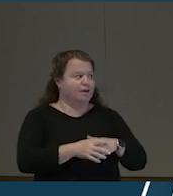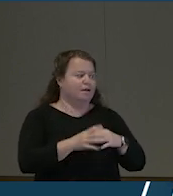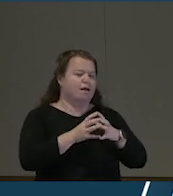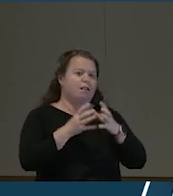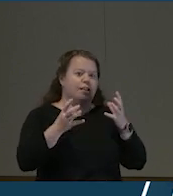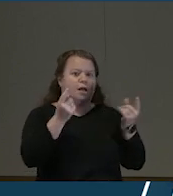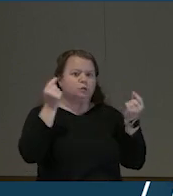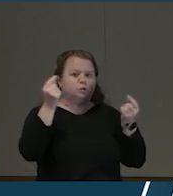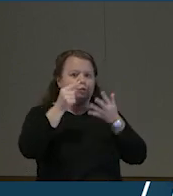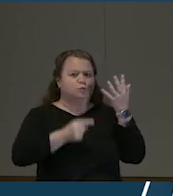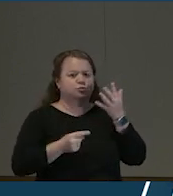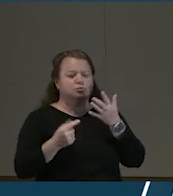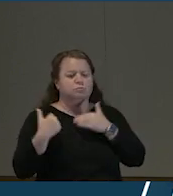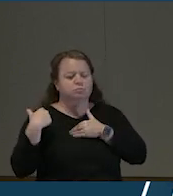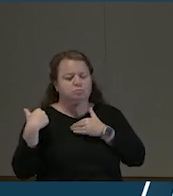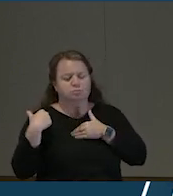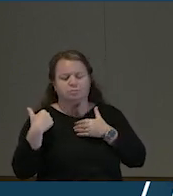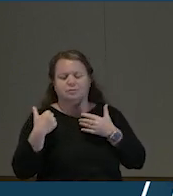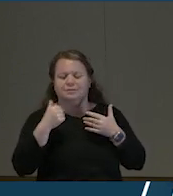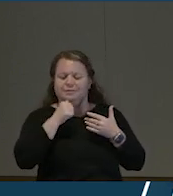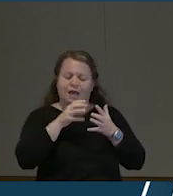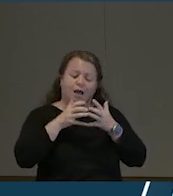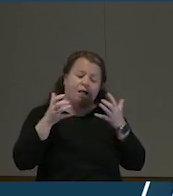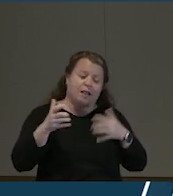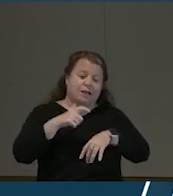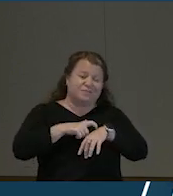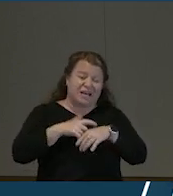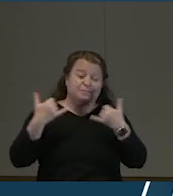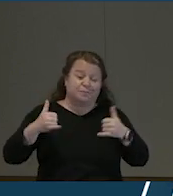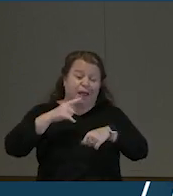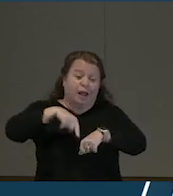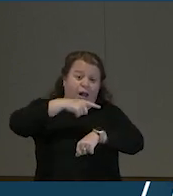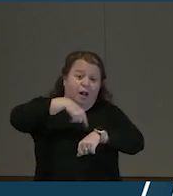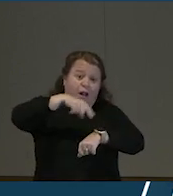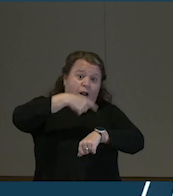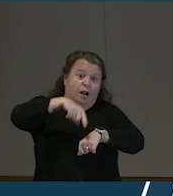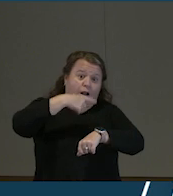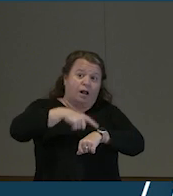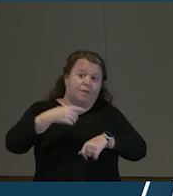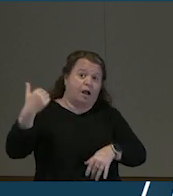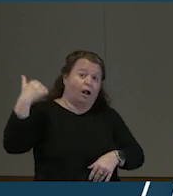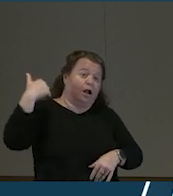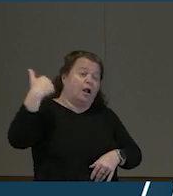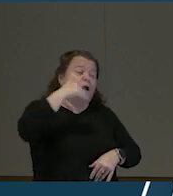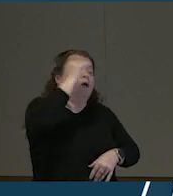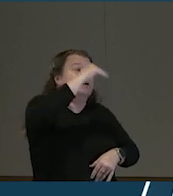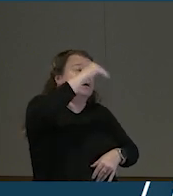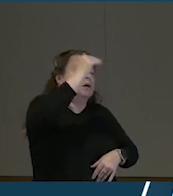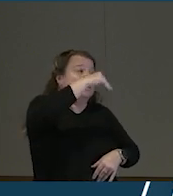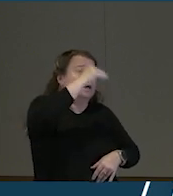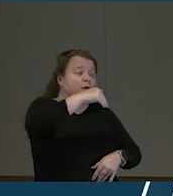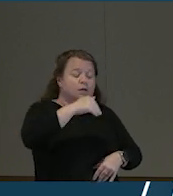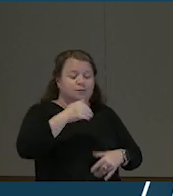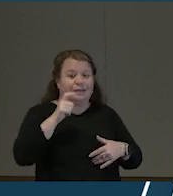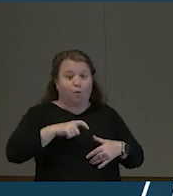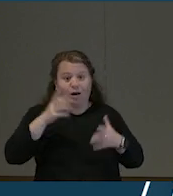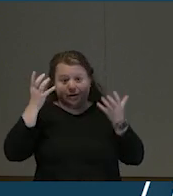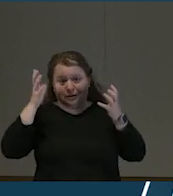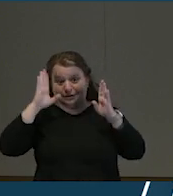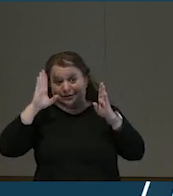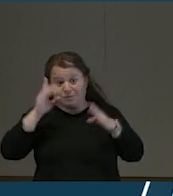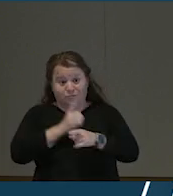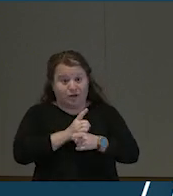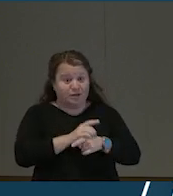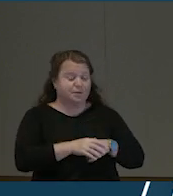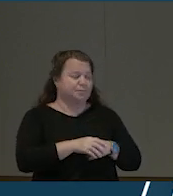We don't really have a lot of time to play for hours and hours and hours, and they're pushing our buttons and they're demanding our attention, right? And